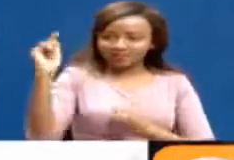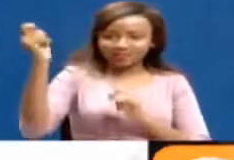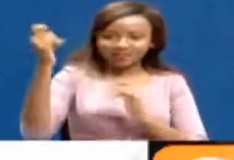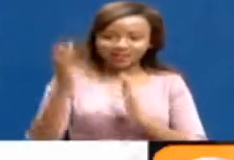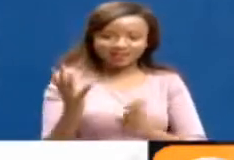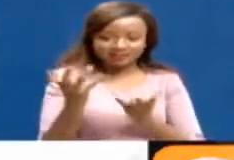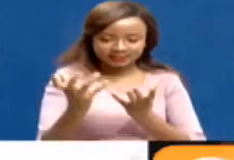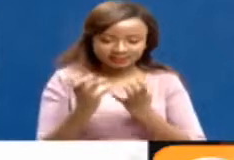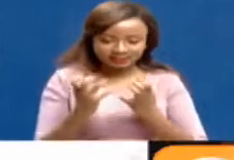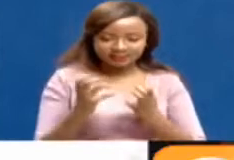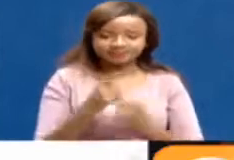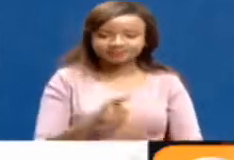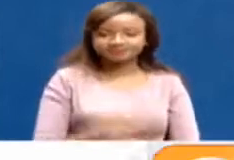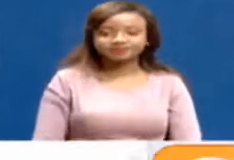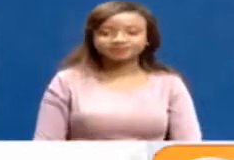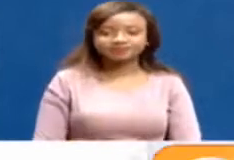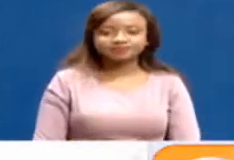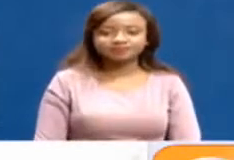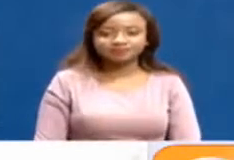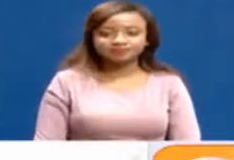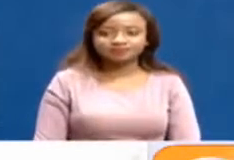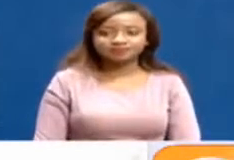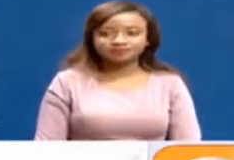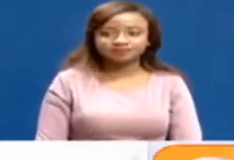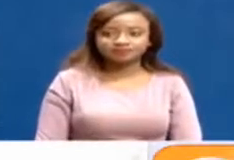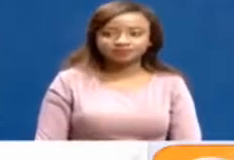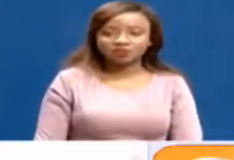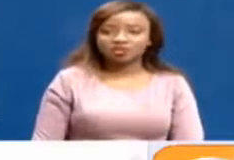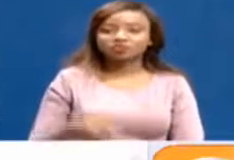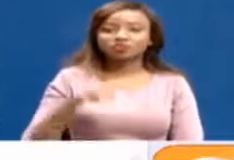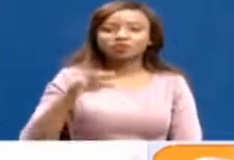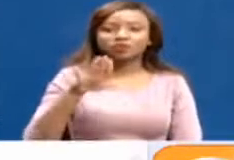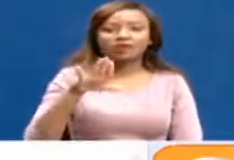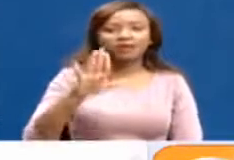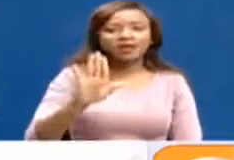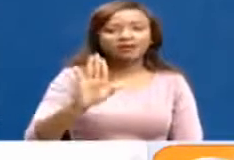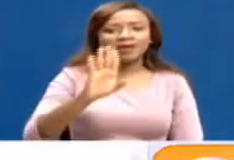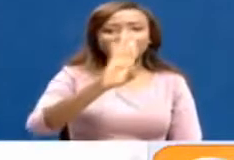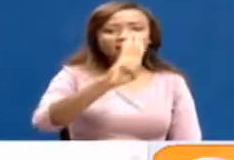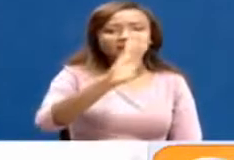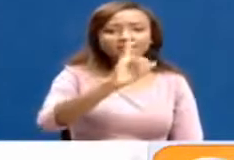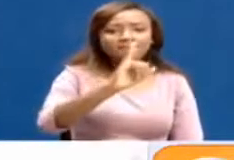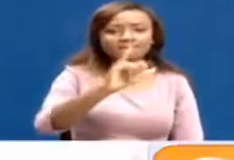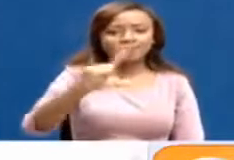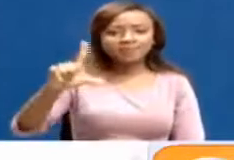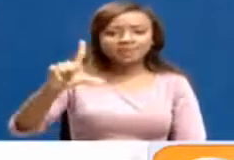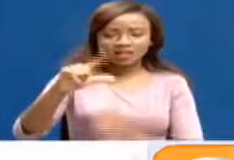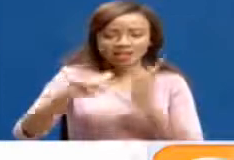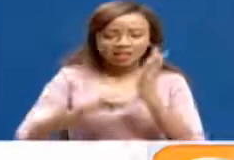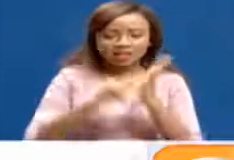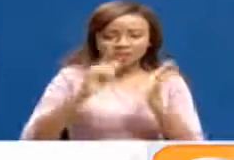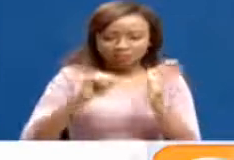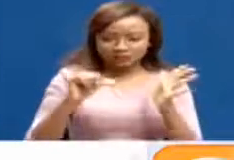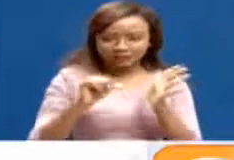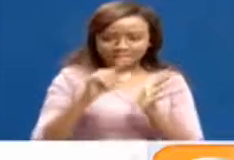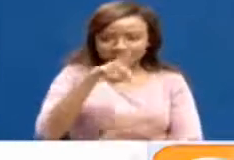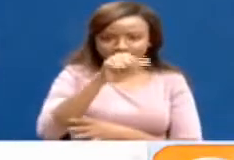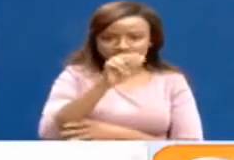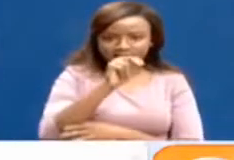now than before. Okay, it's called the Pandemic Rescue and Management Bill. Senator, tell us real quick, give us the